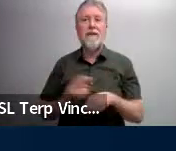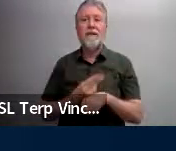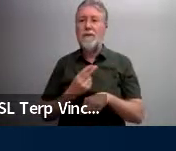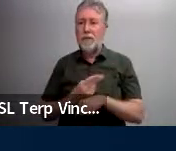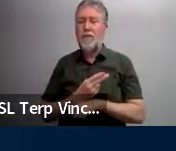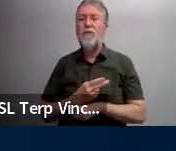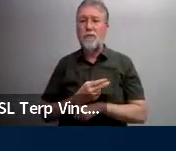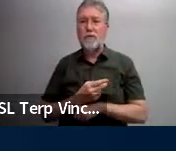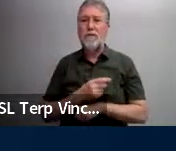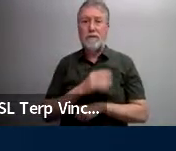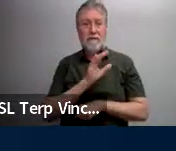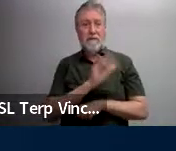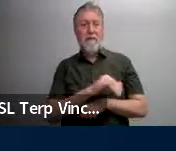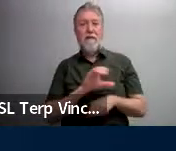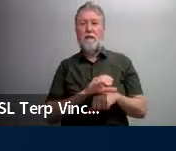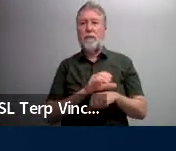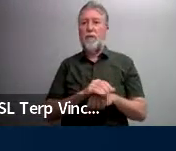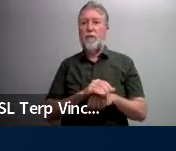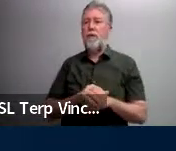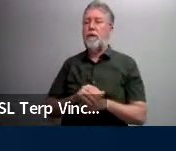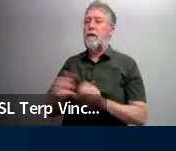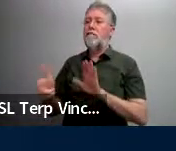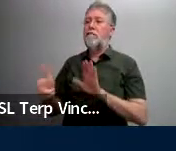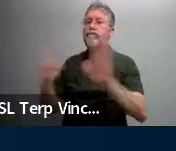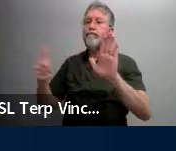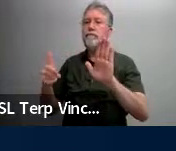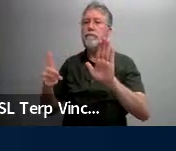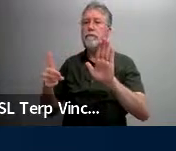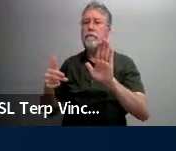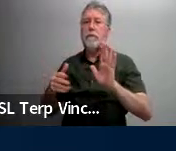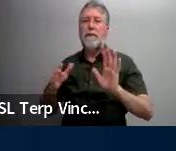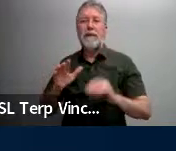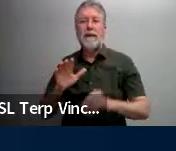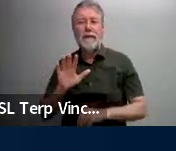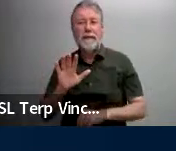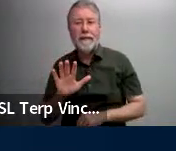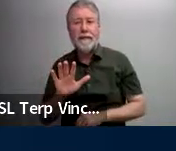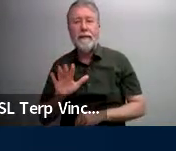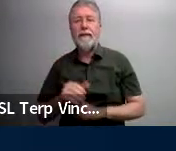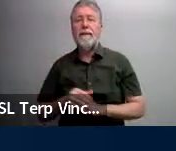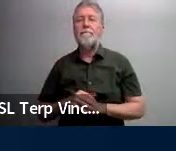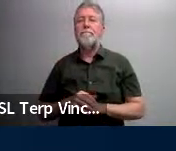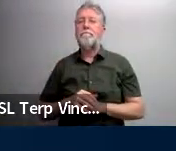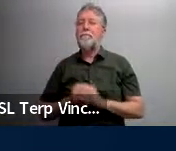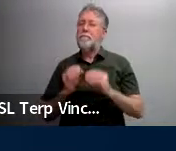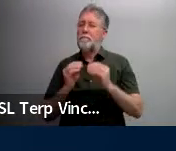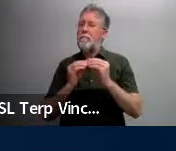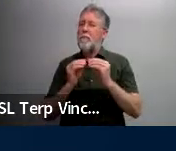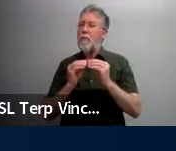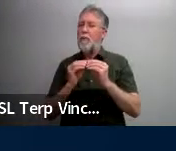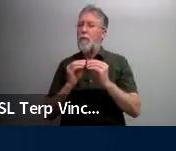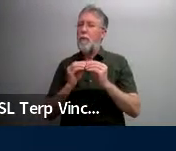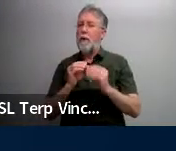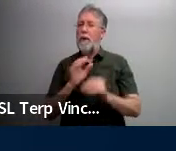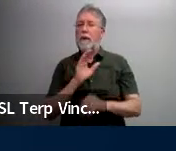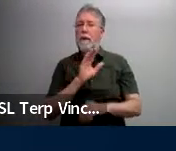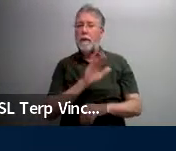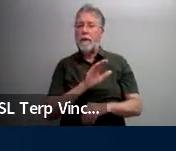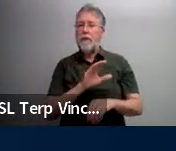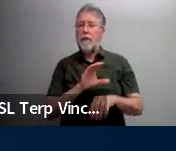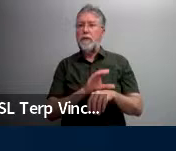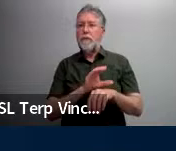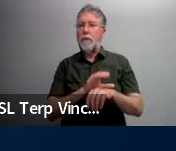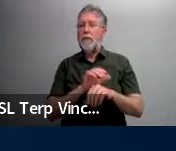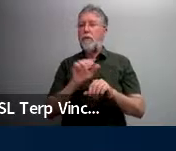the determination, but they're also being used in ways that may set up a